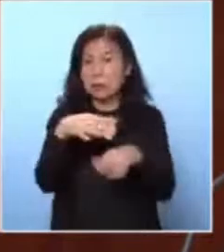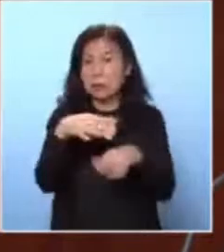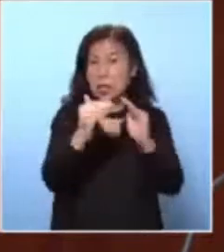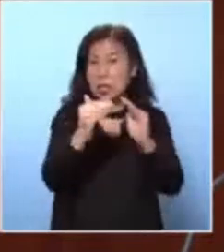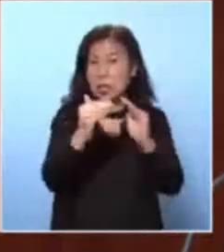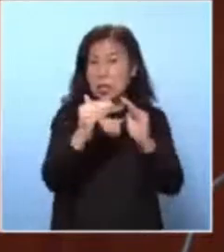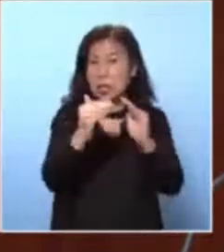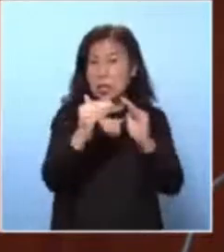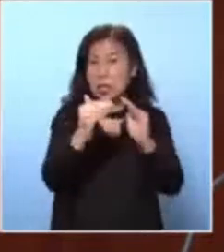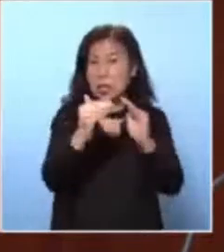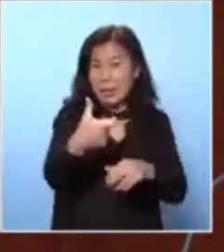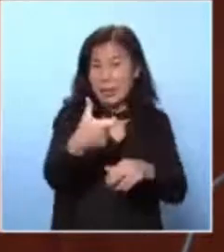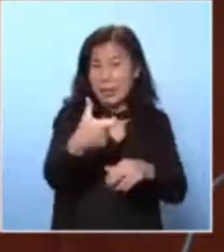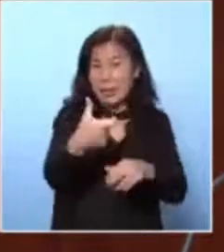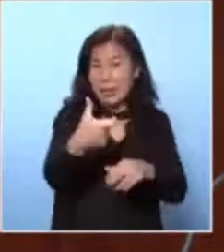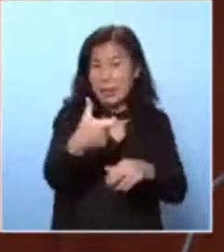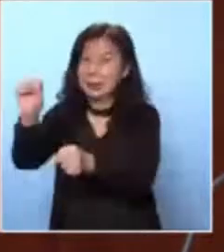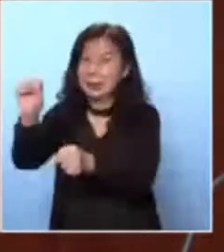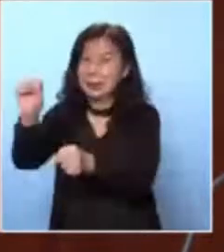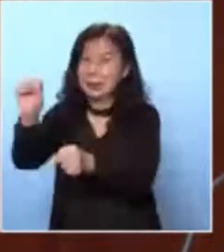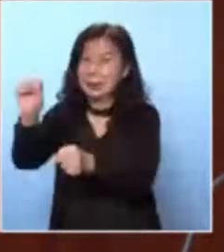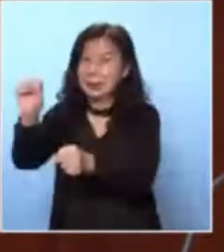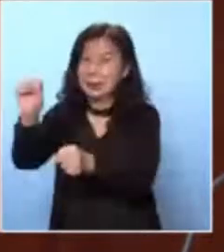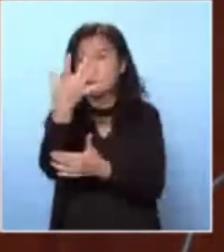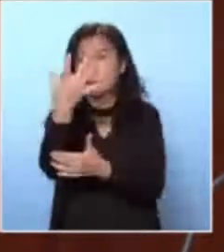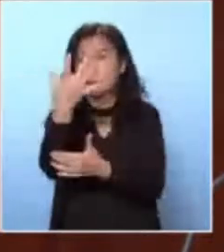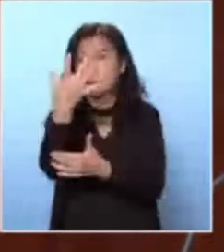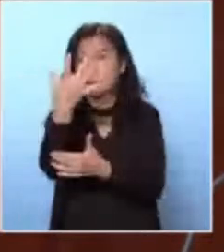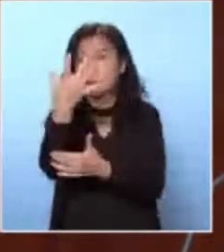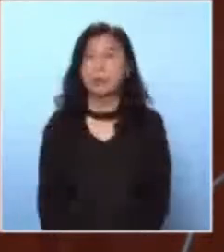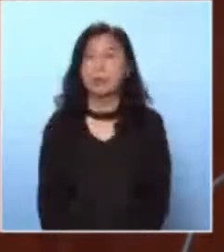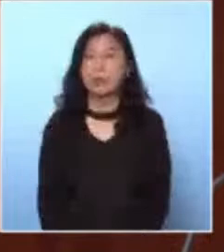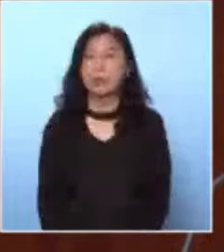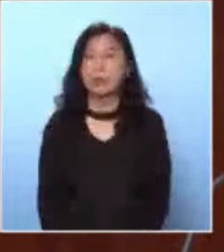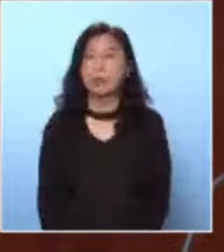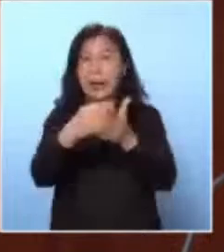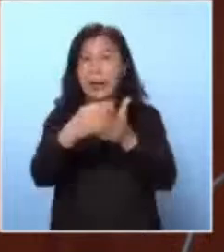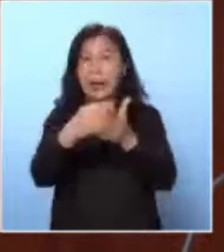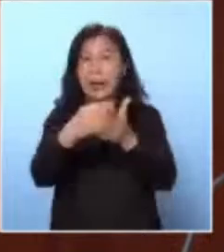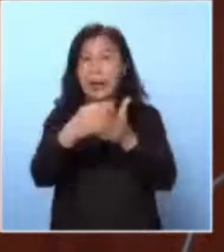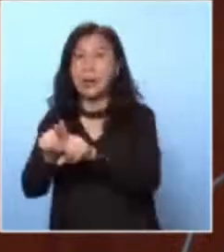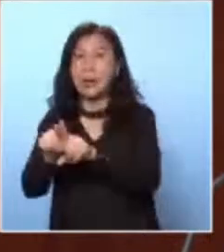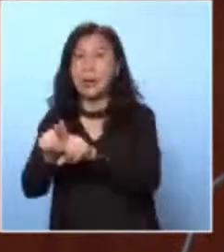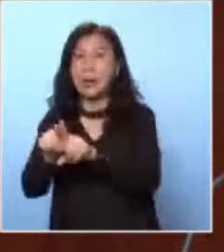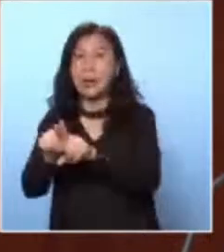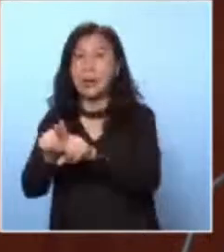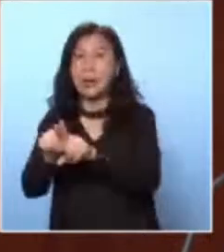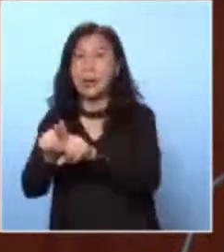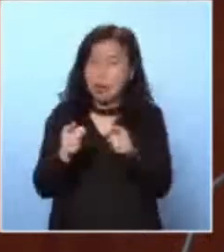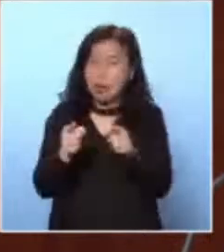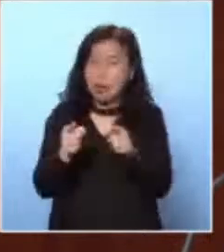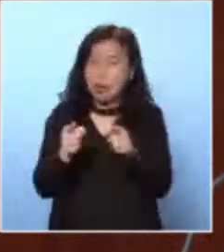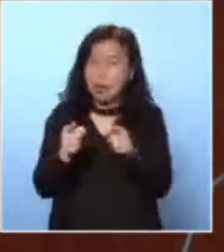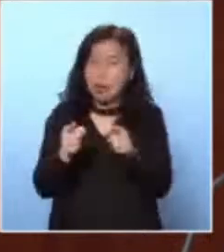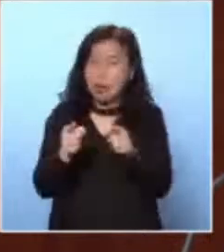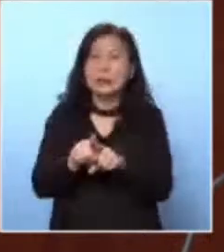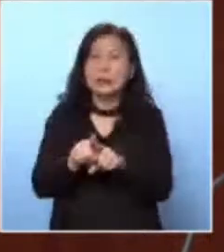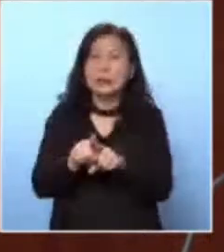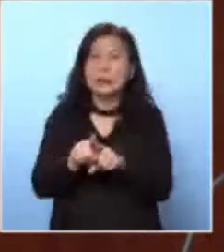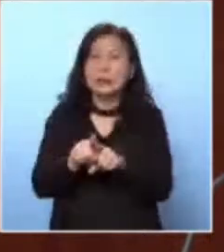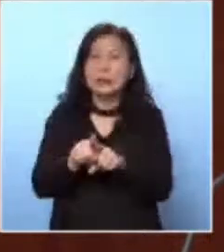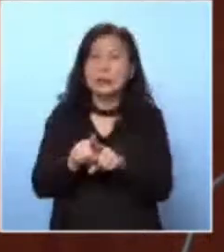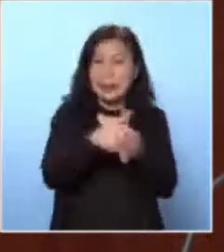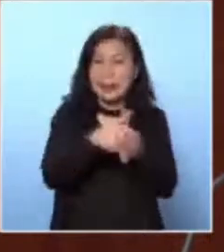years to allow purchasers to have mortgage loans of longer tenor and help the circulation of